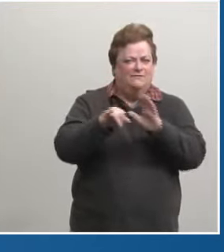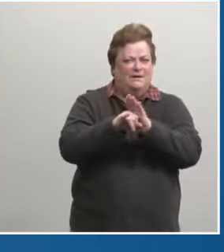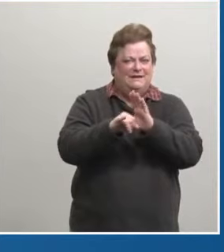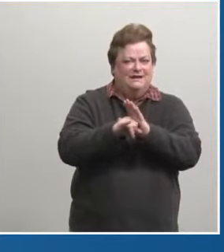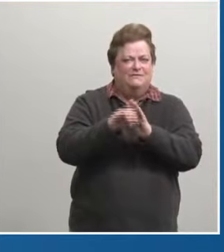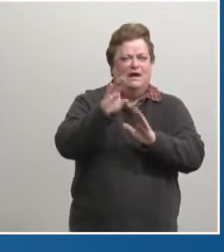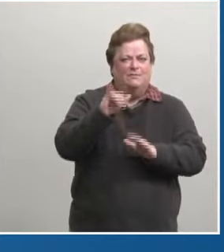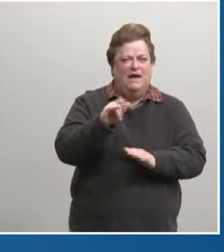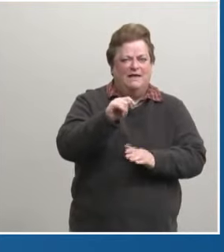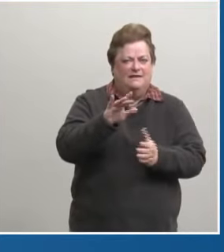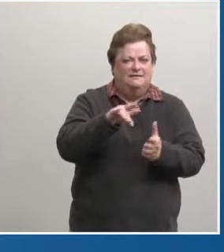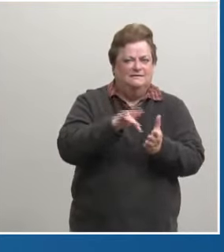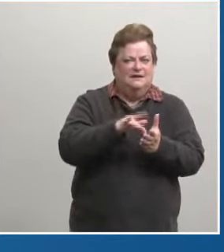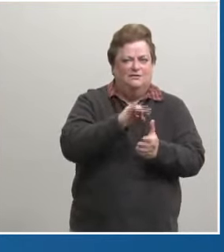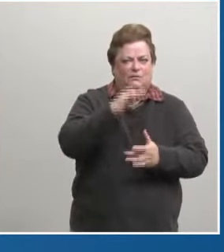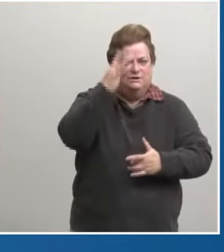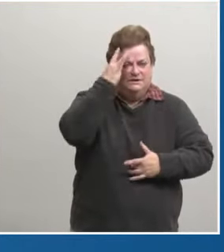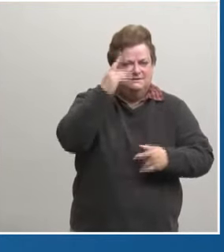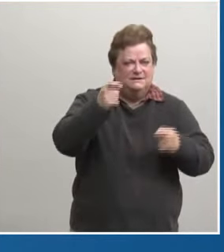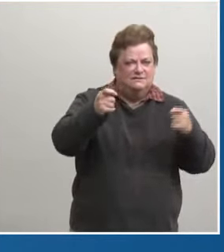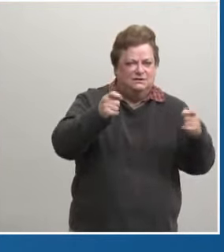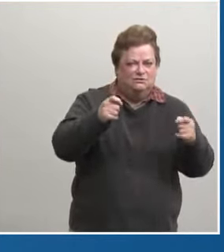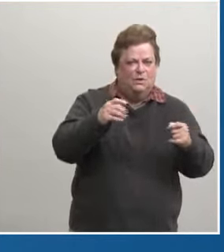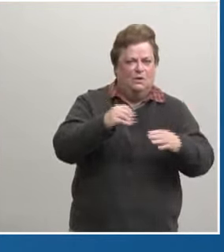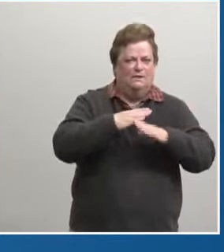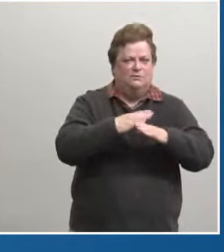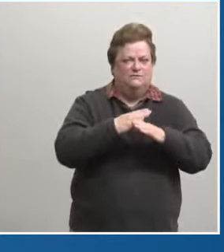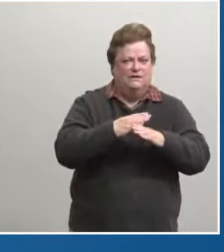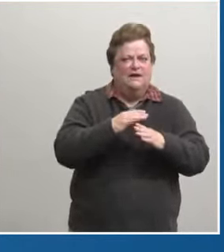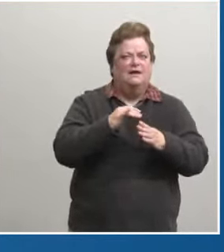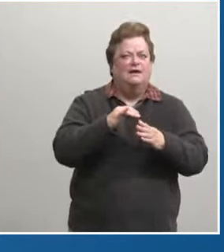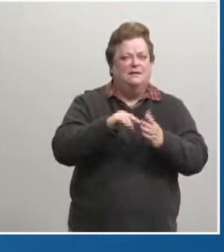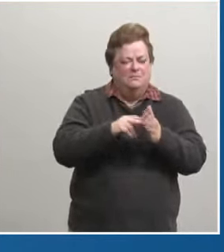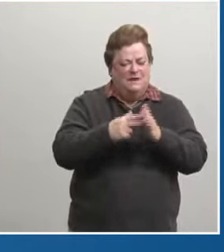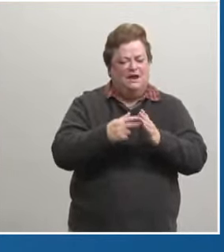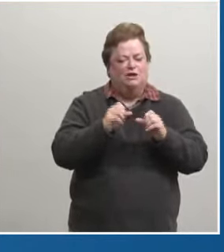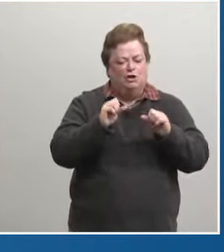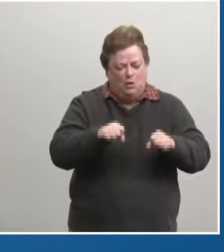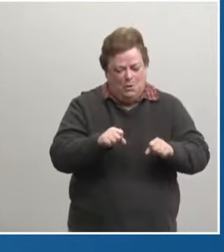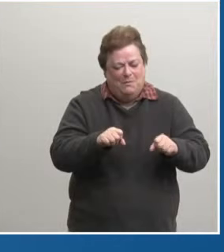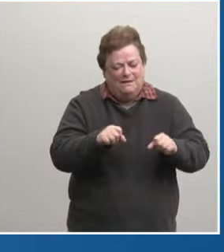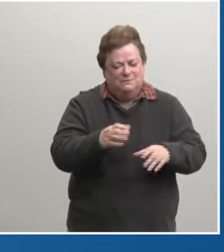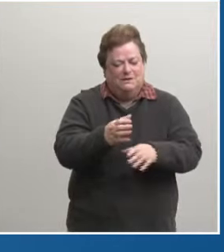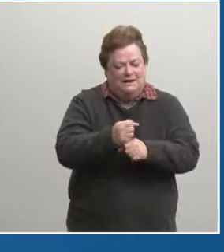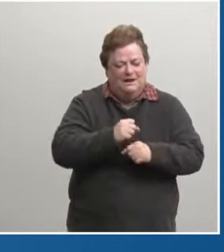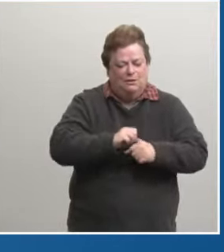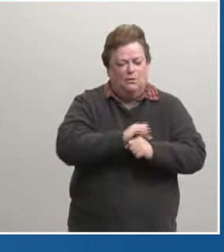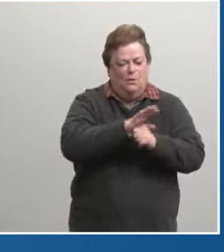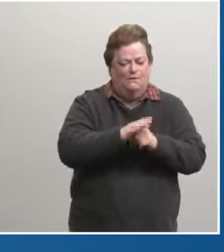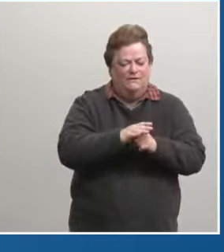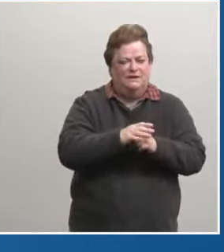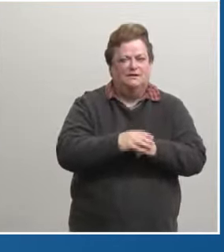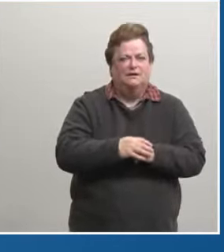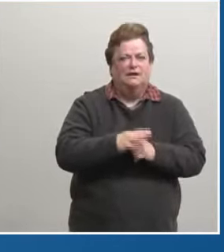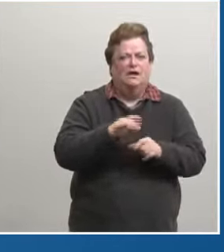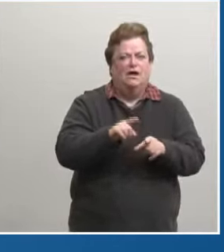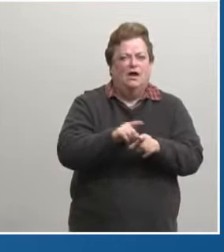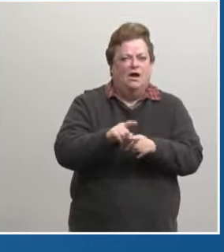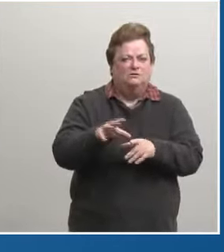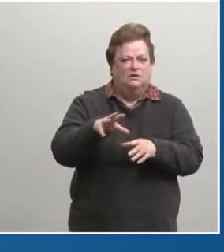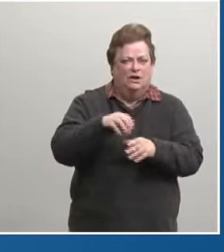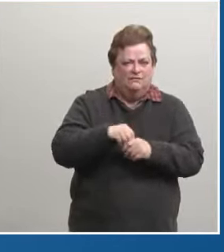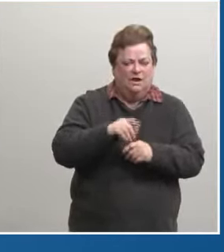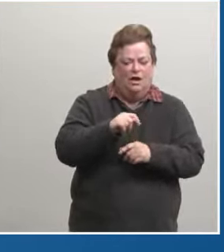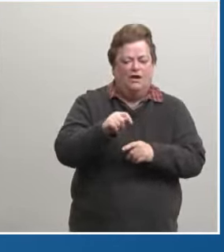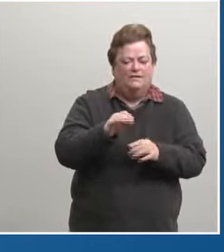that these individuals are at increased risk for severe illness from COVID-19. Also included in